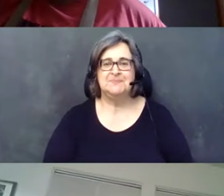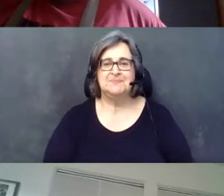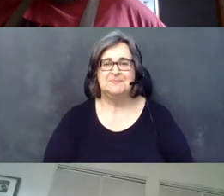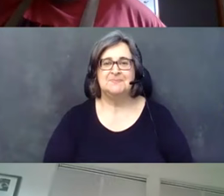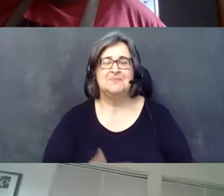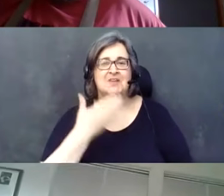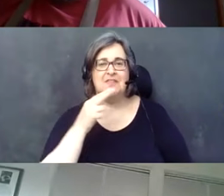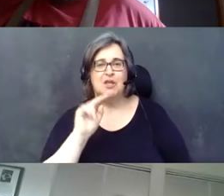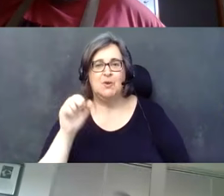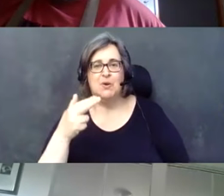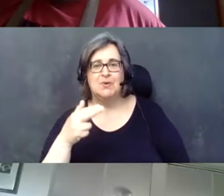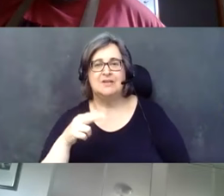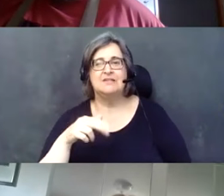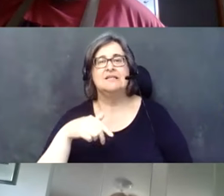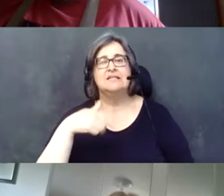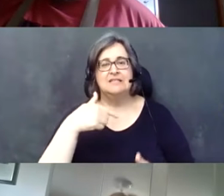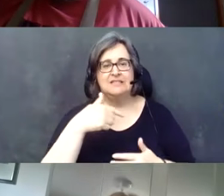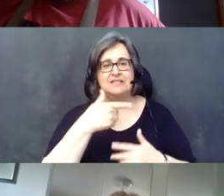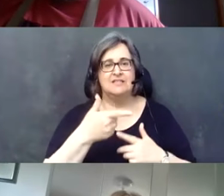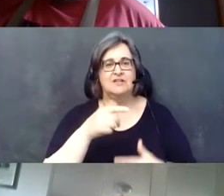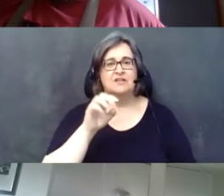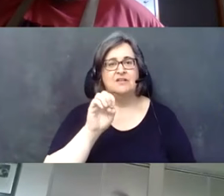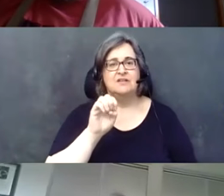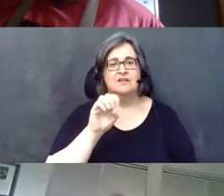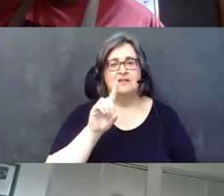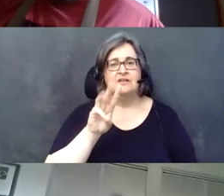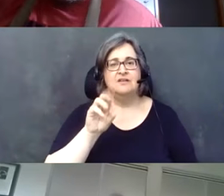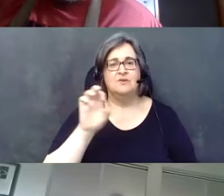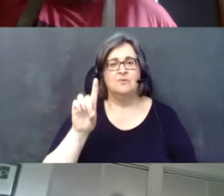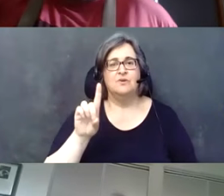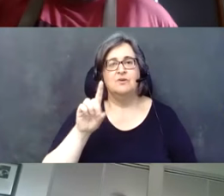Thank you, Noah. Okay, next, Edward Plurd.